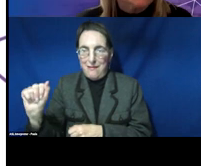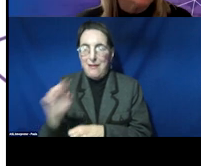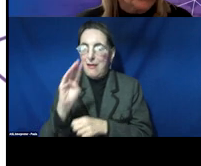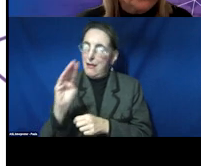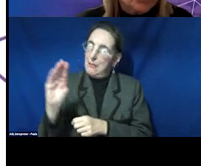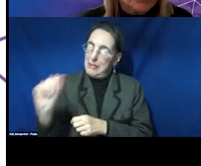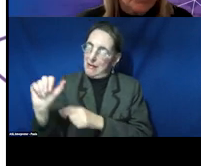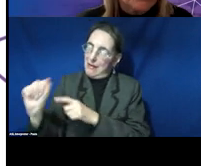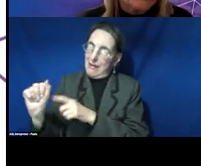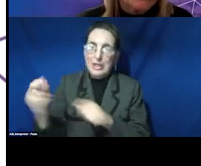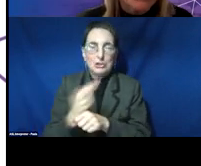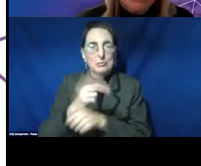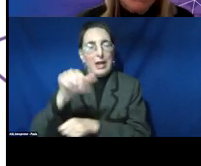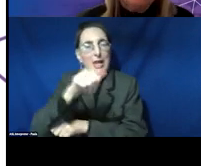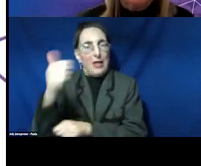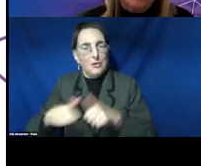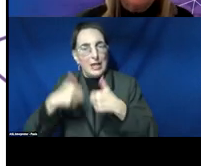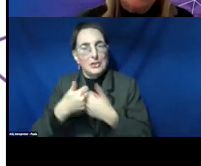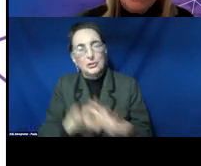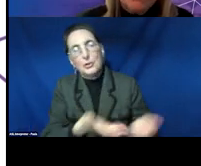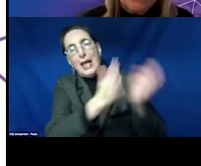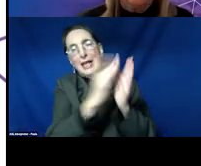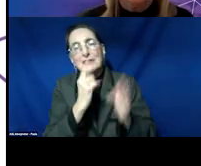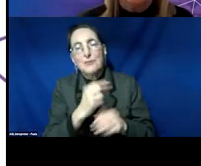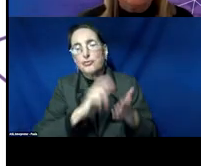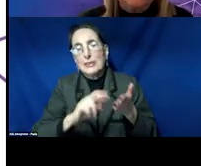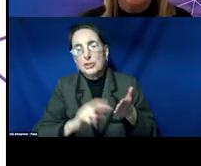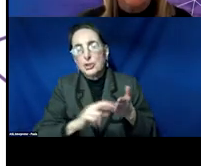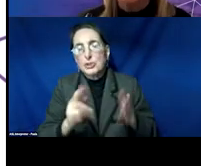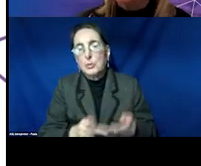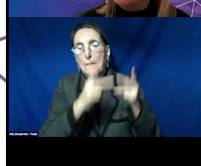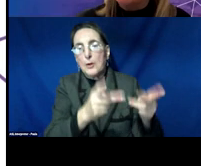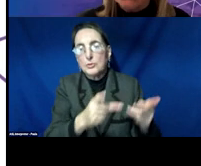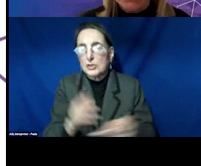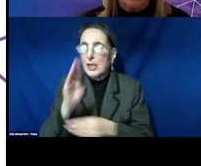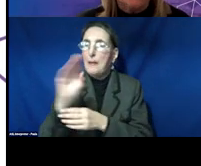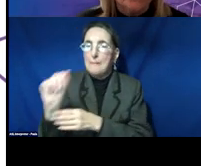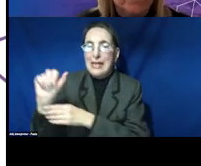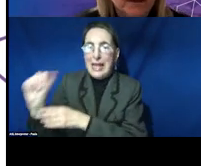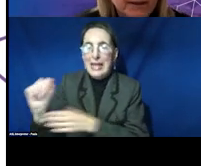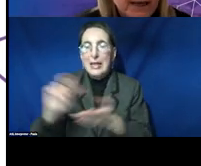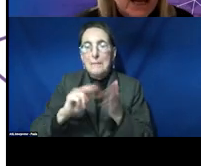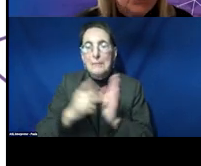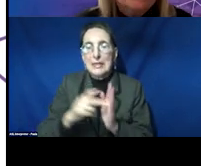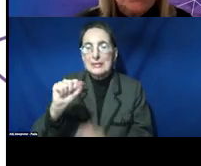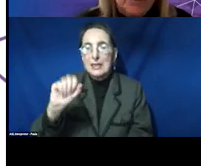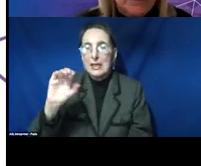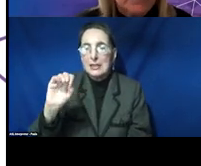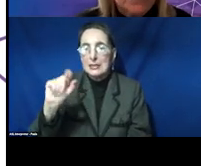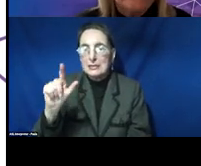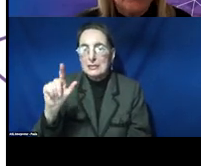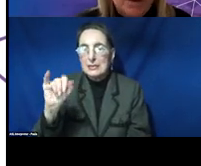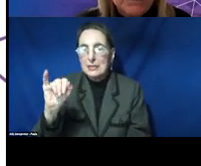to solicit research proposals, and the term BAA refers to a solicitation method used